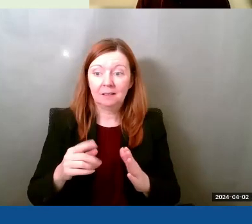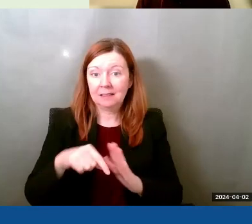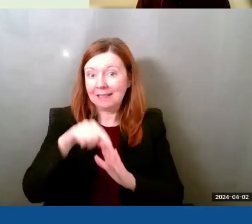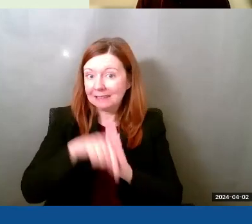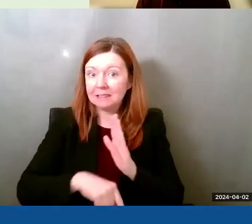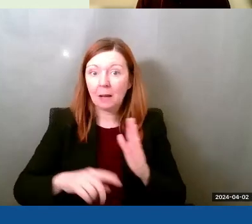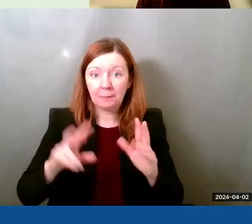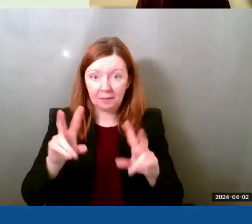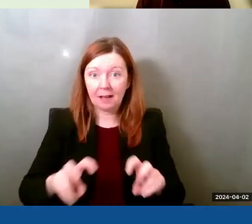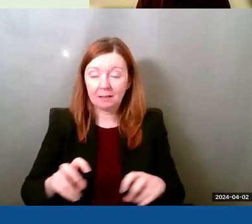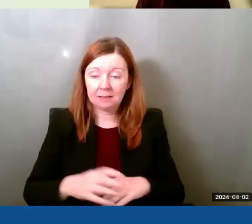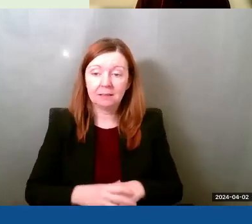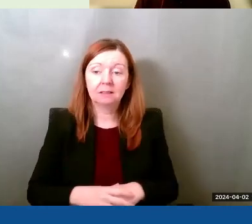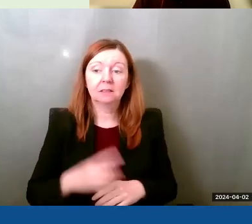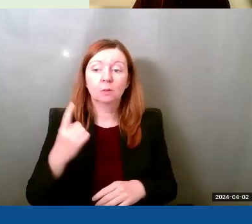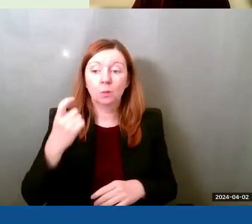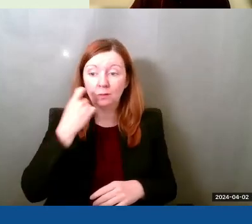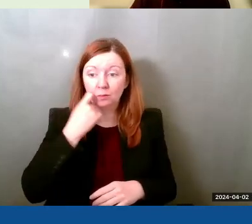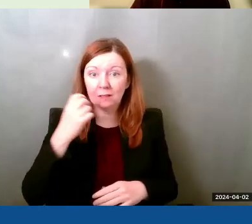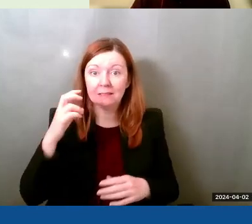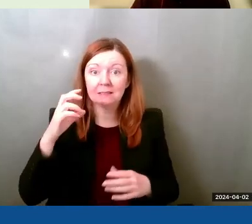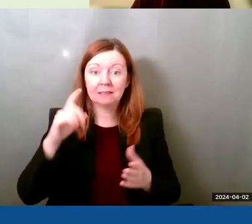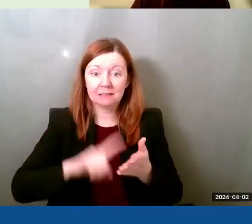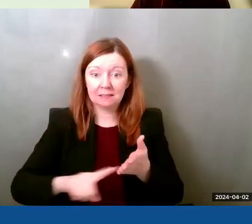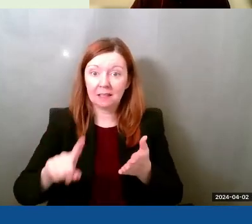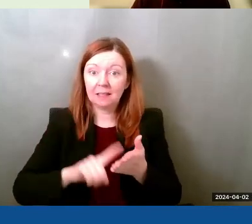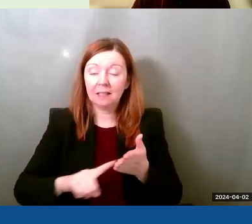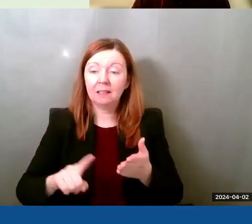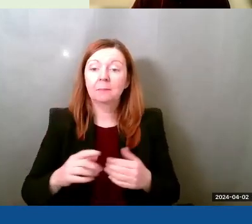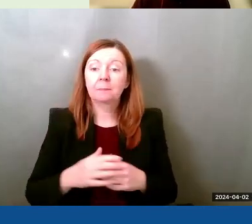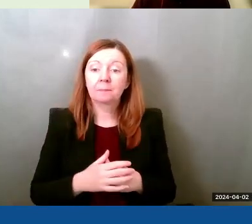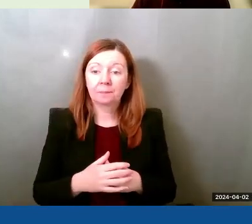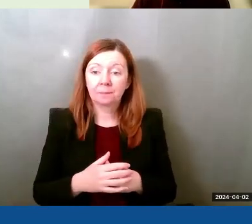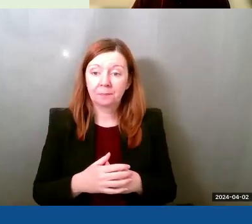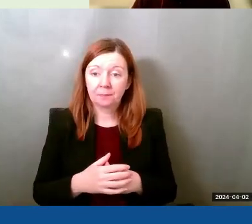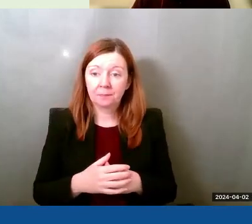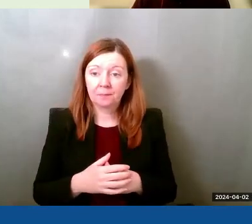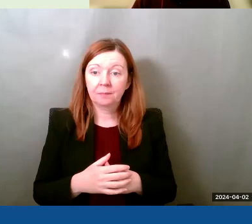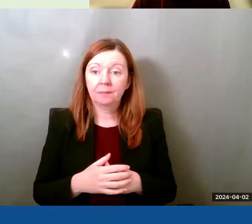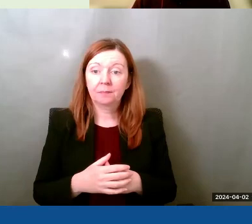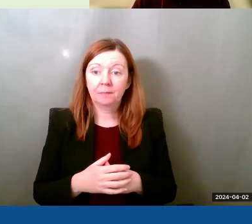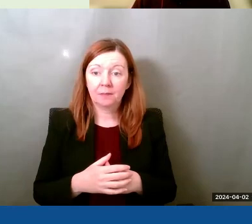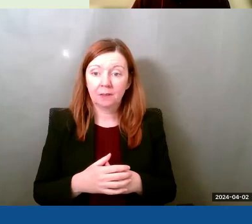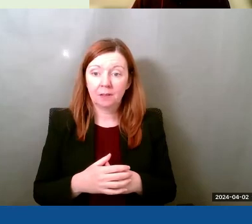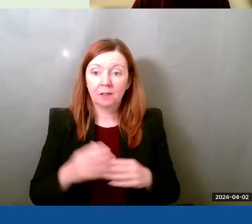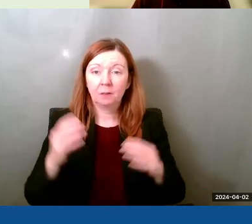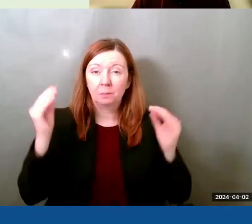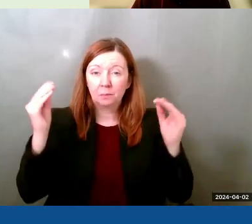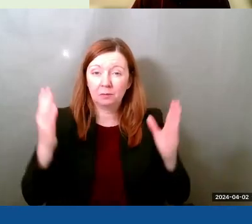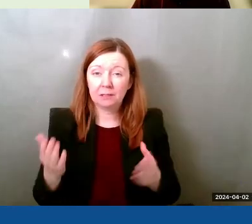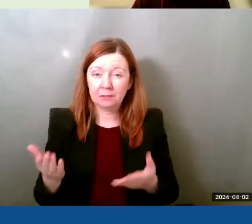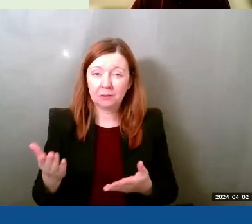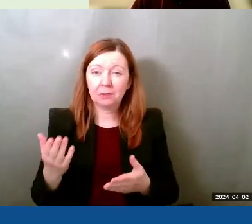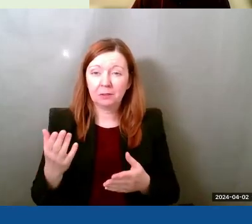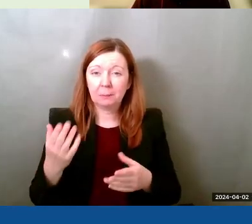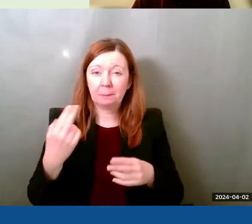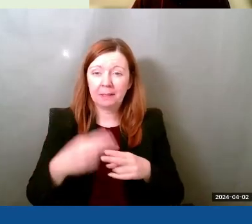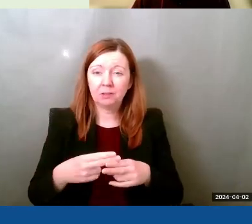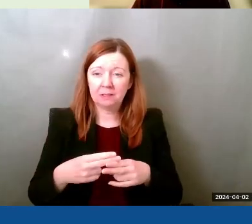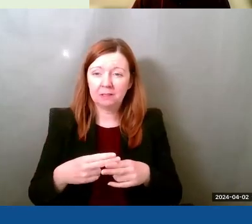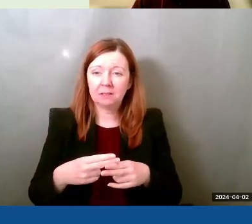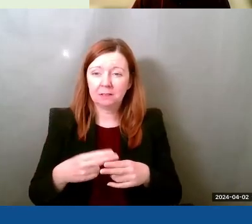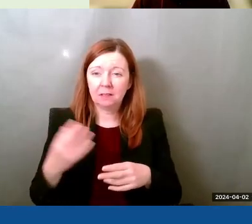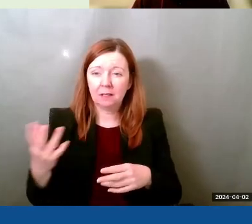analysis. One of the recent studies referenced by the professor out